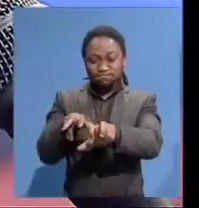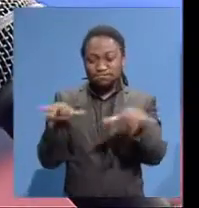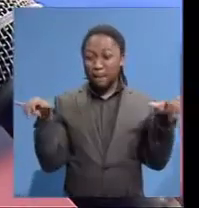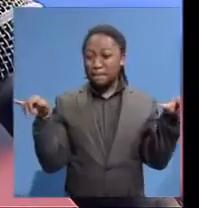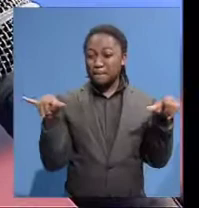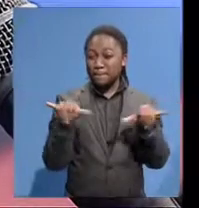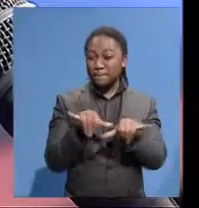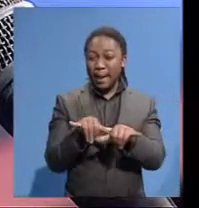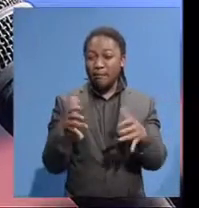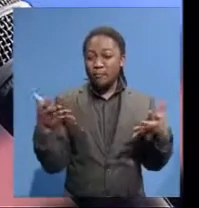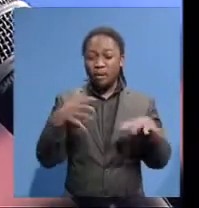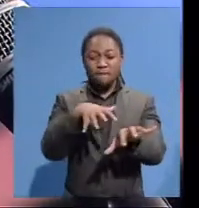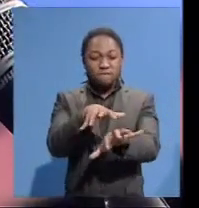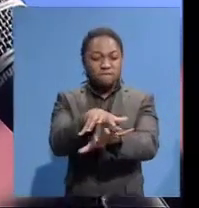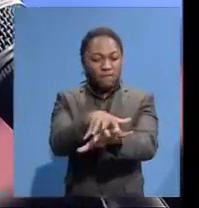emasimini